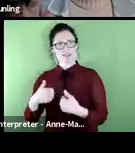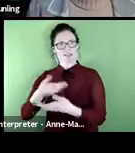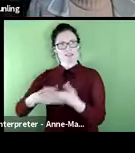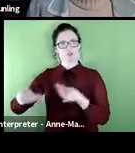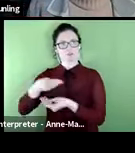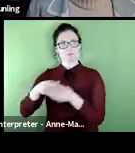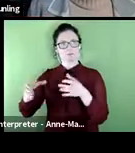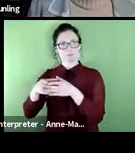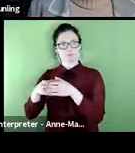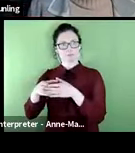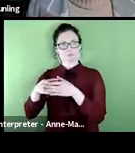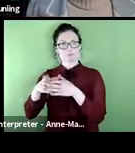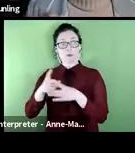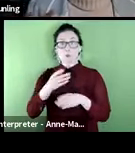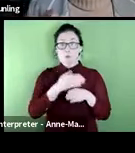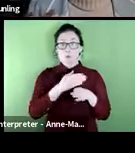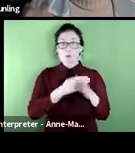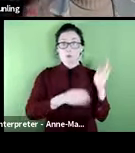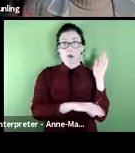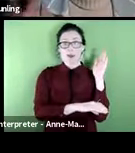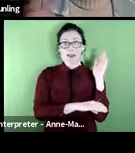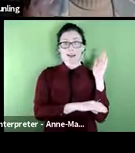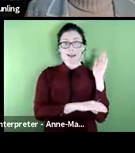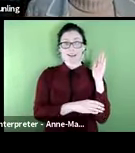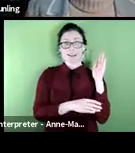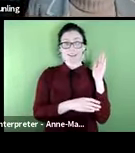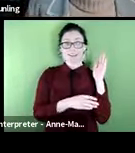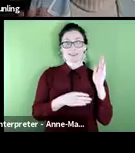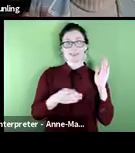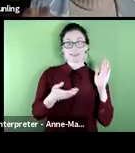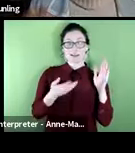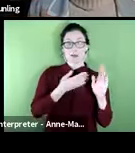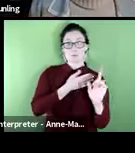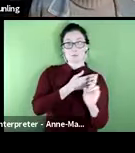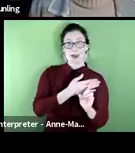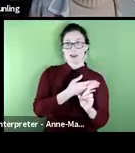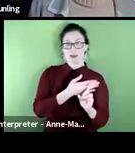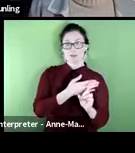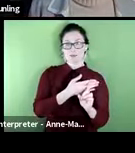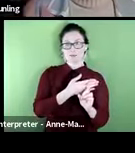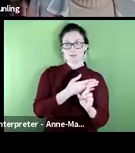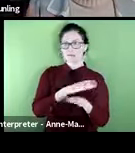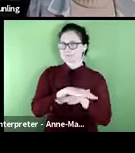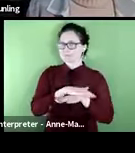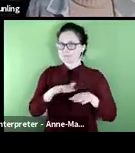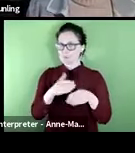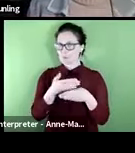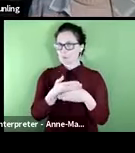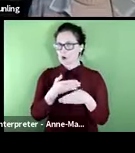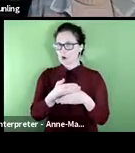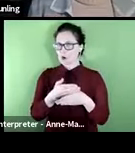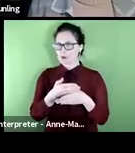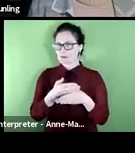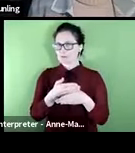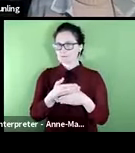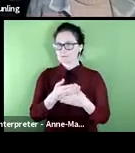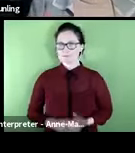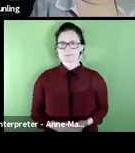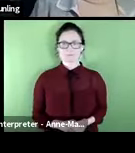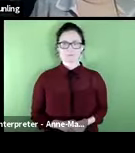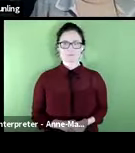But no, working class don't work. Working class background don't work. Yeah. Thank